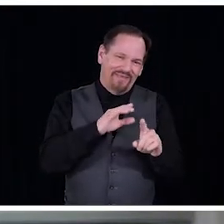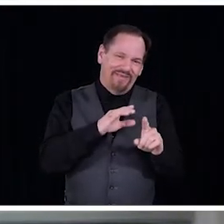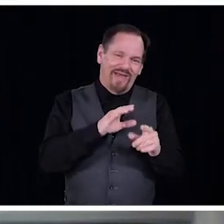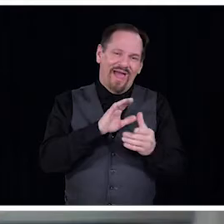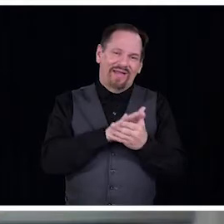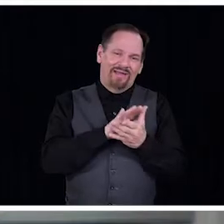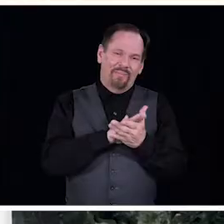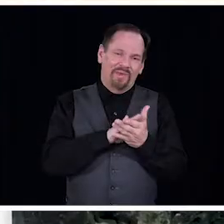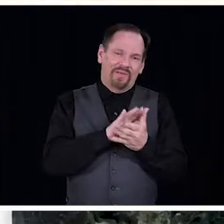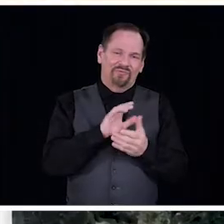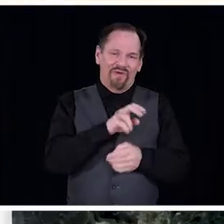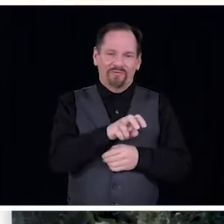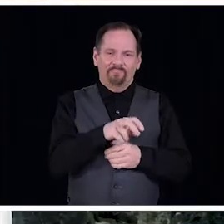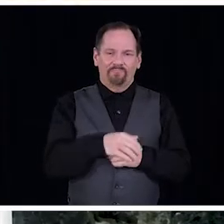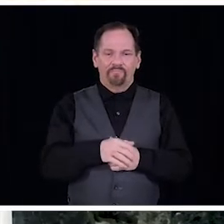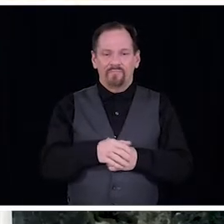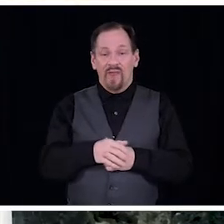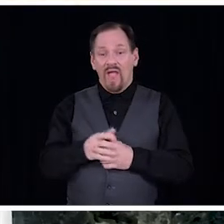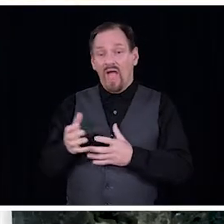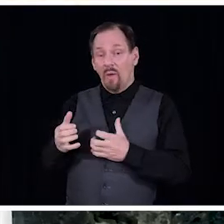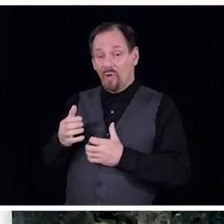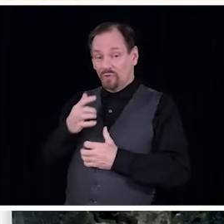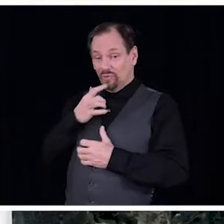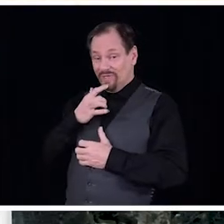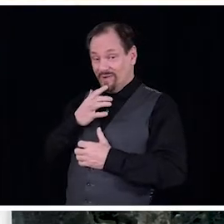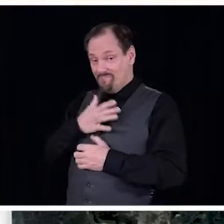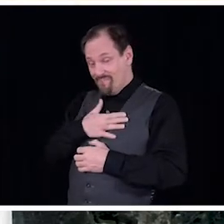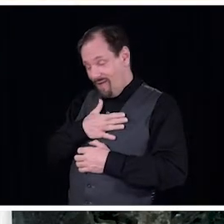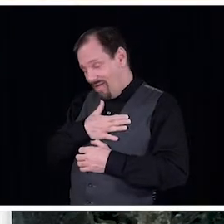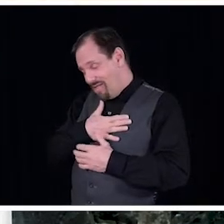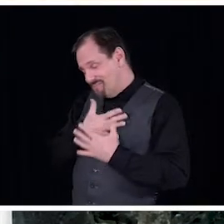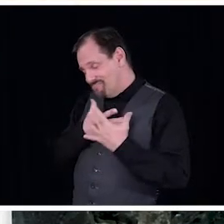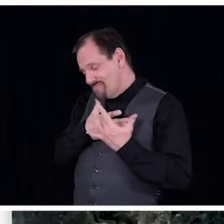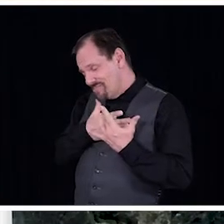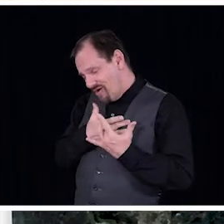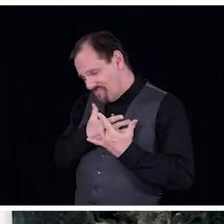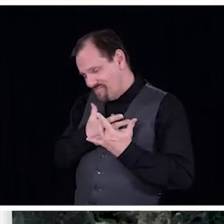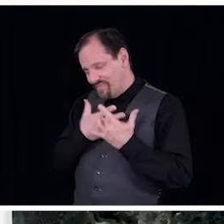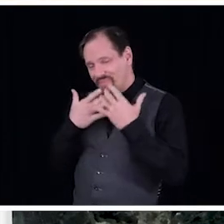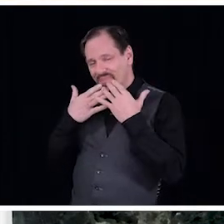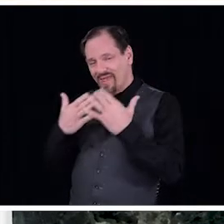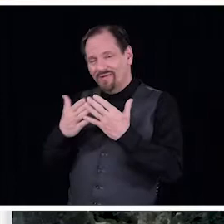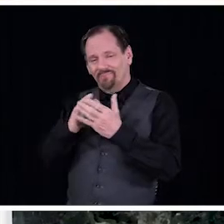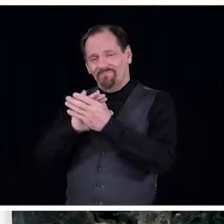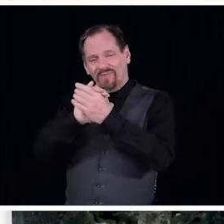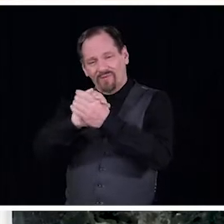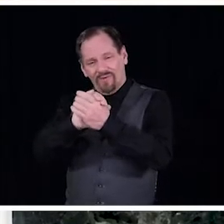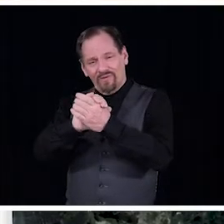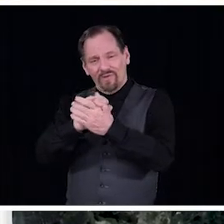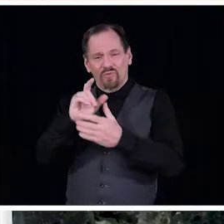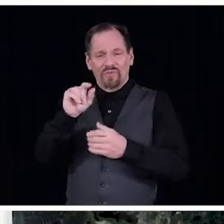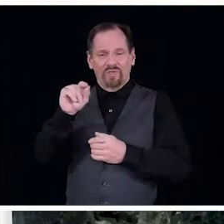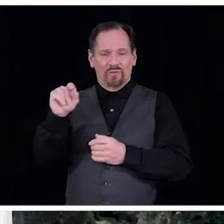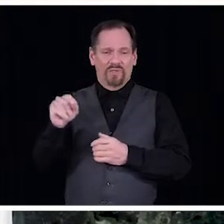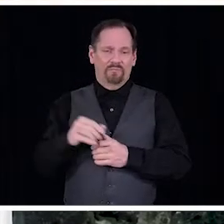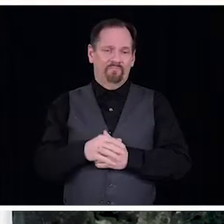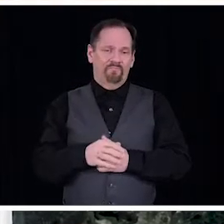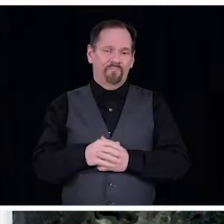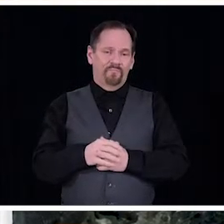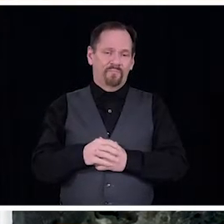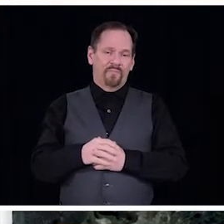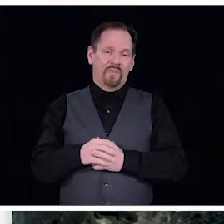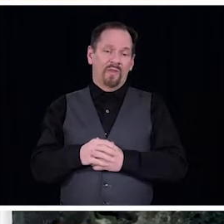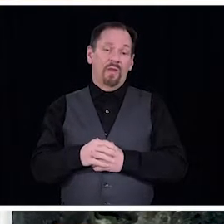academic journey. And I would like to extend my heartfelt congratulations to the Peabody class of 2020. As